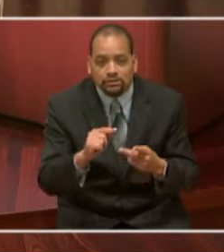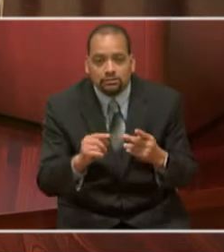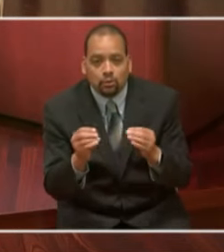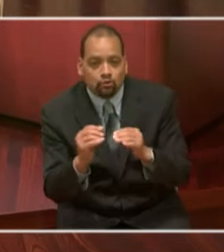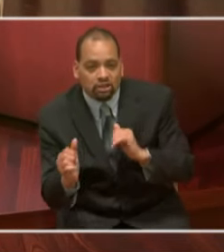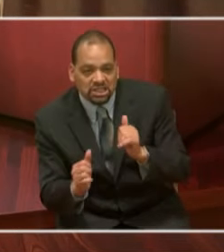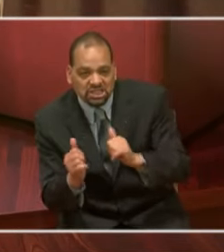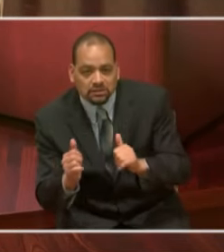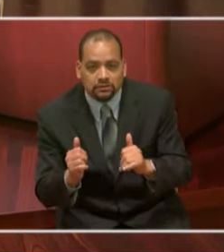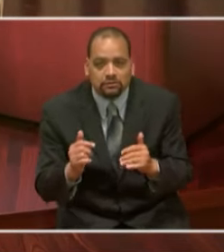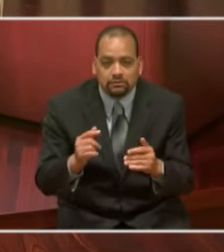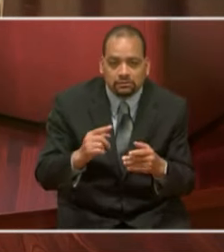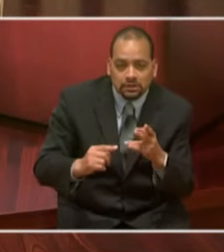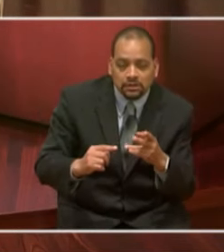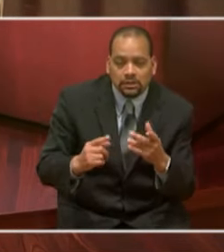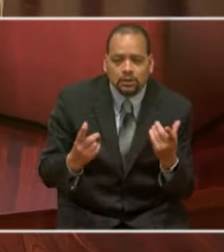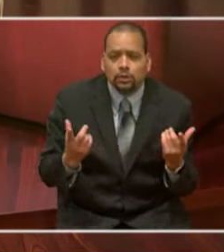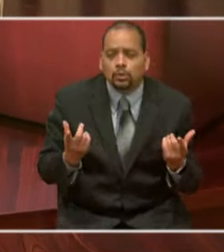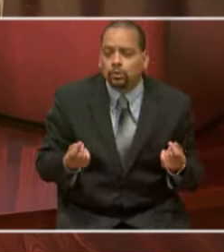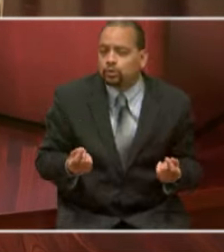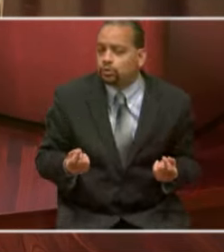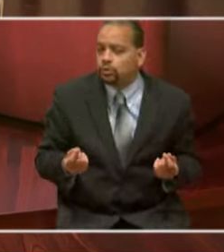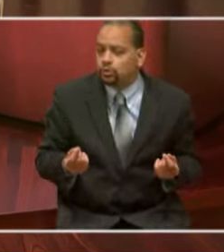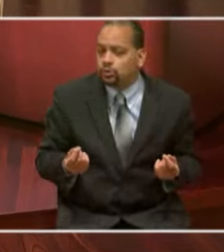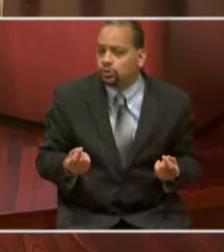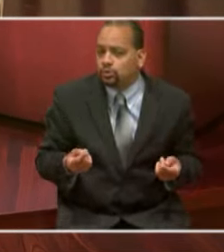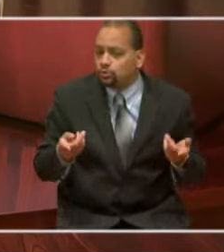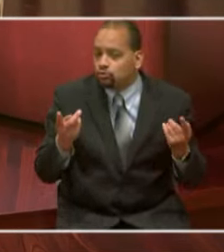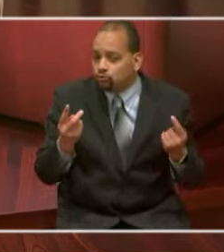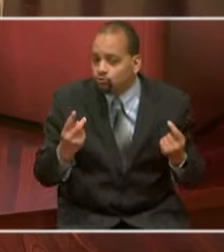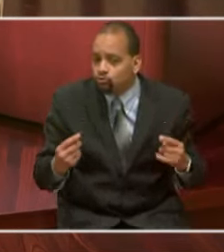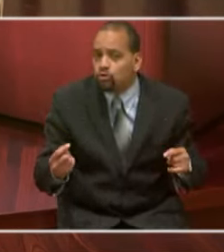It's my belief that if Malcolm had lived,